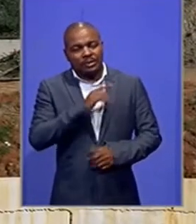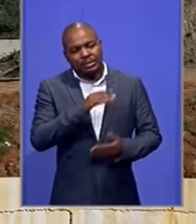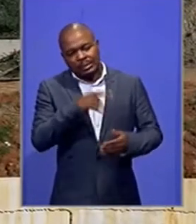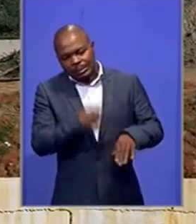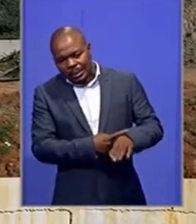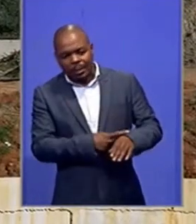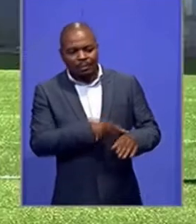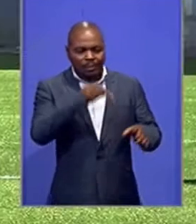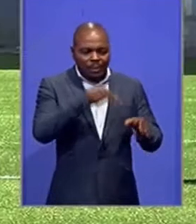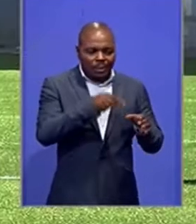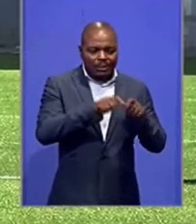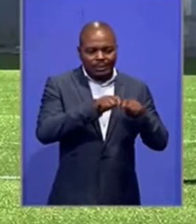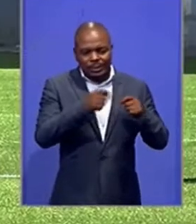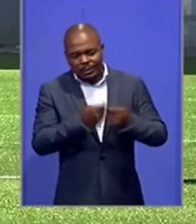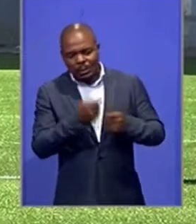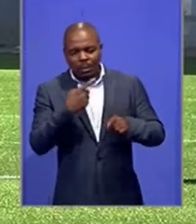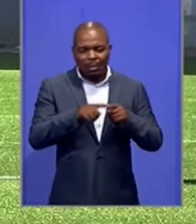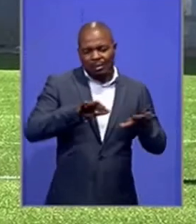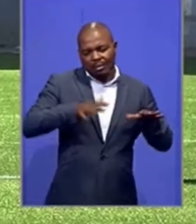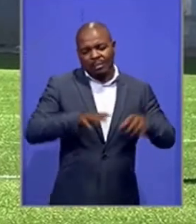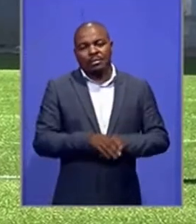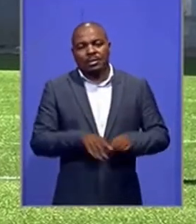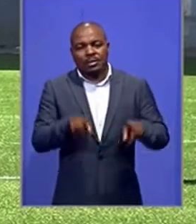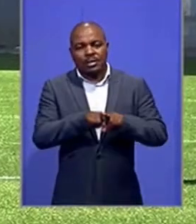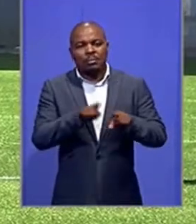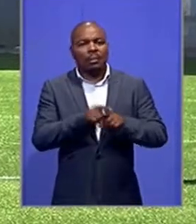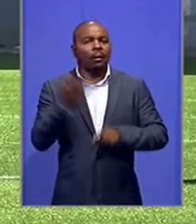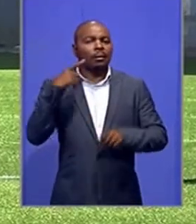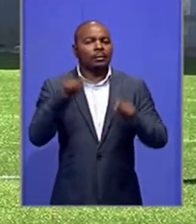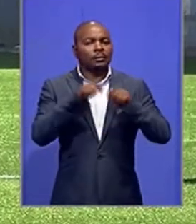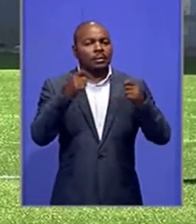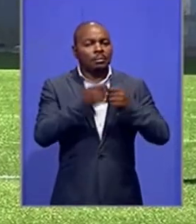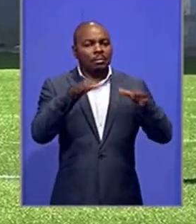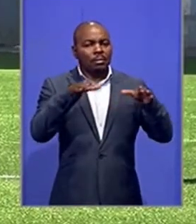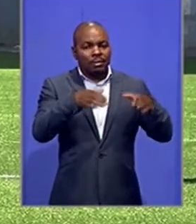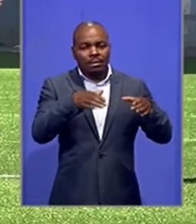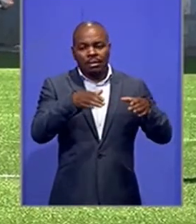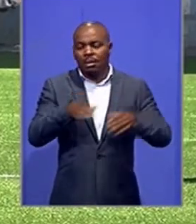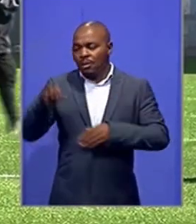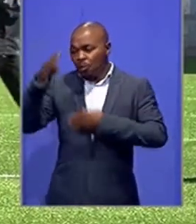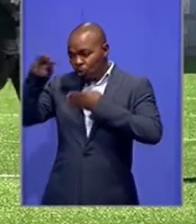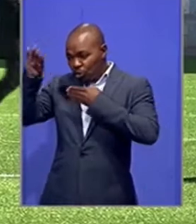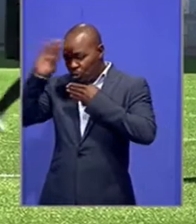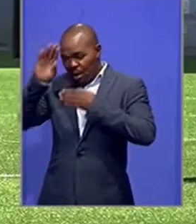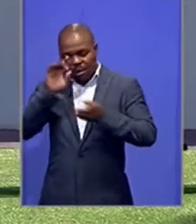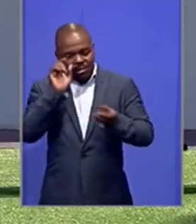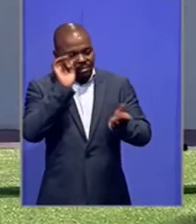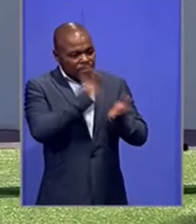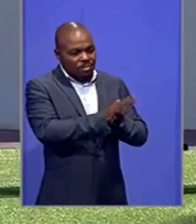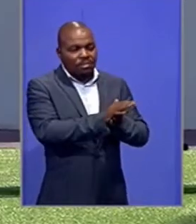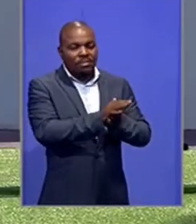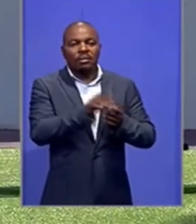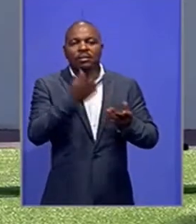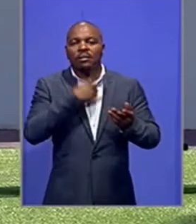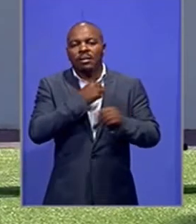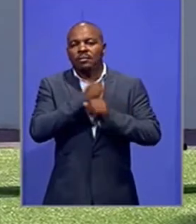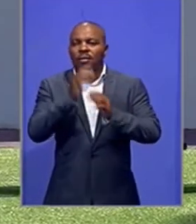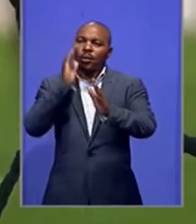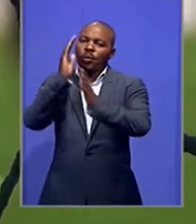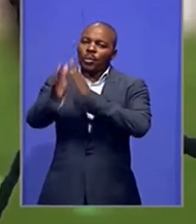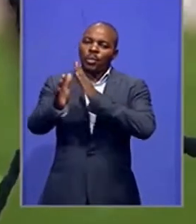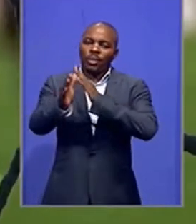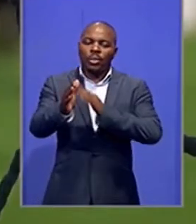bang le tshebetso e ne e lebeletswe ho kenyeletsa nakong eo sehlopha se ntshuwa ke naha ya Botswana dipapading tsa ho phunyeletsa tsa di-Olimpiki tsa